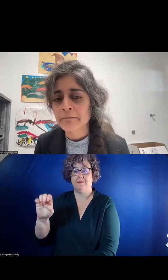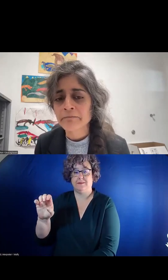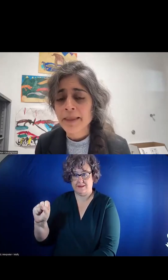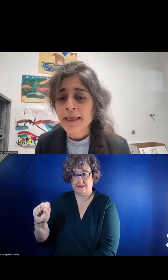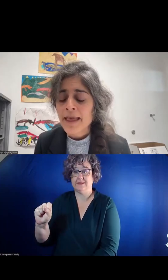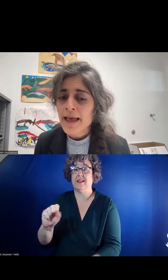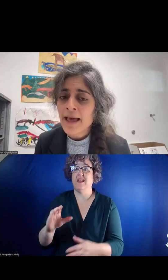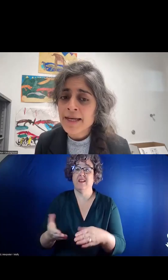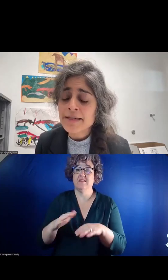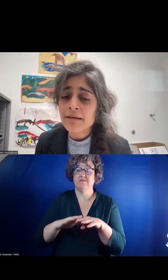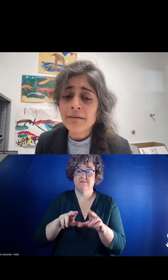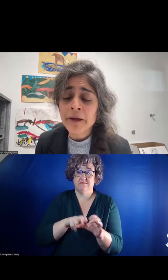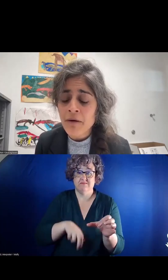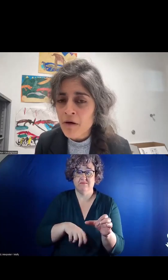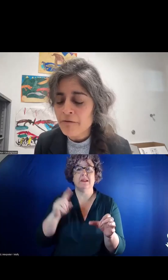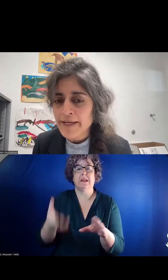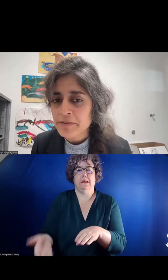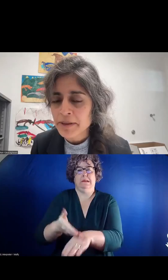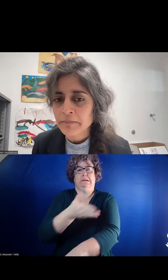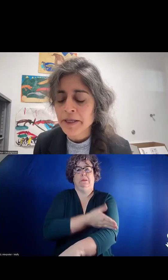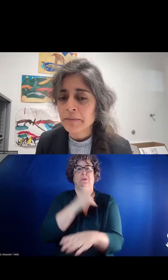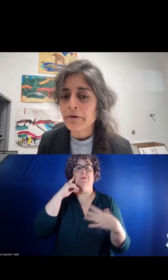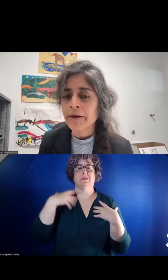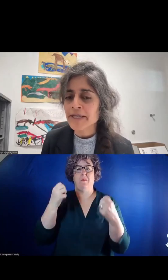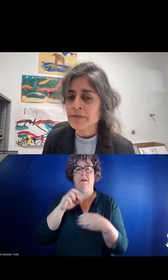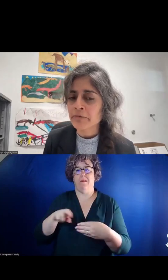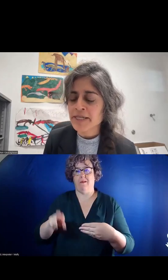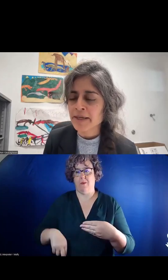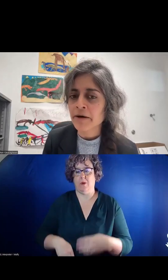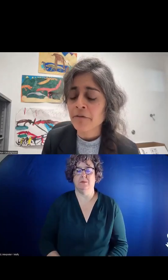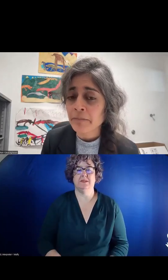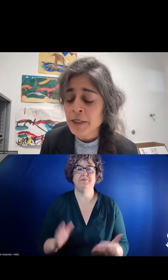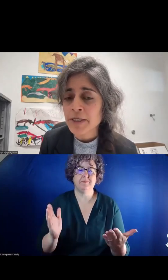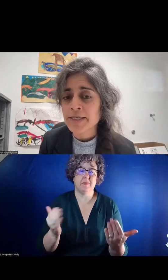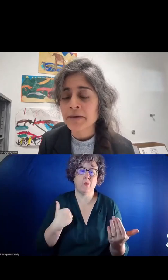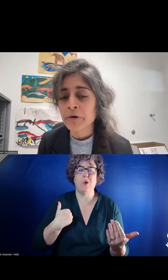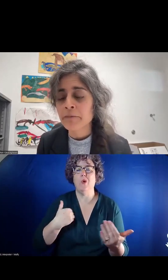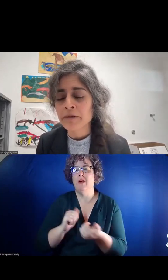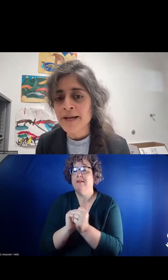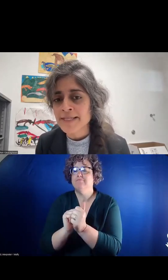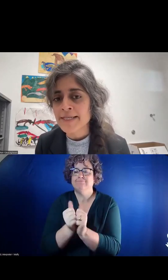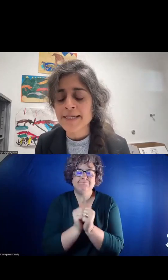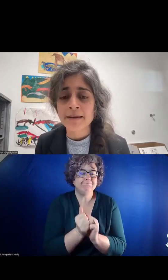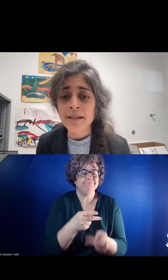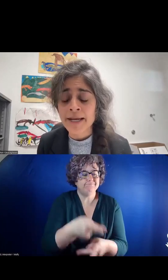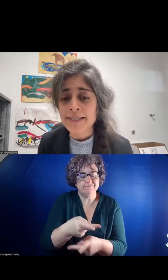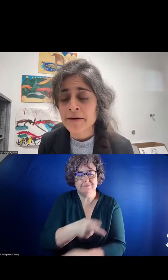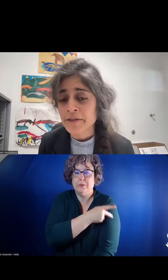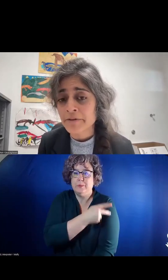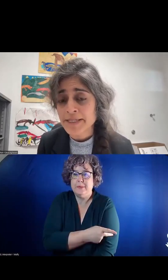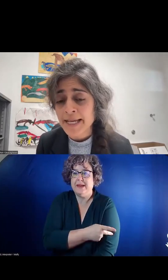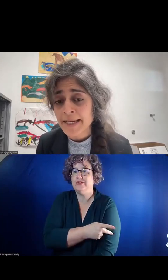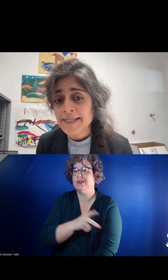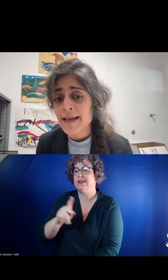outcomes. And we are all faced with competing priorities when we're taking care of our patients and working with residents and clients